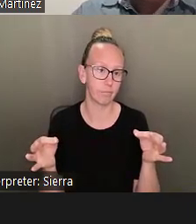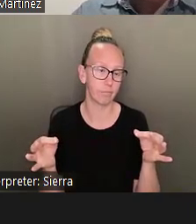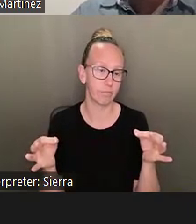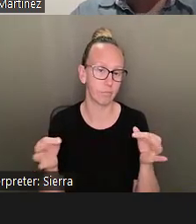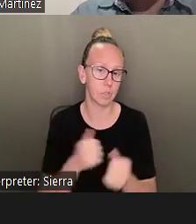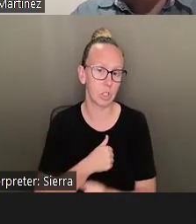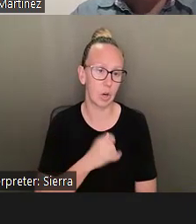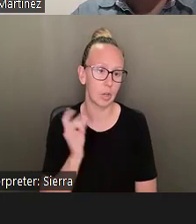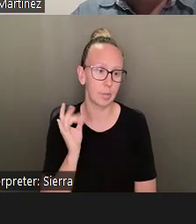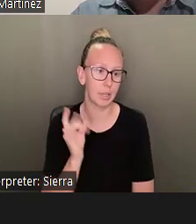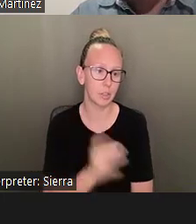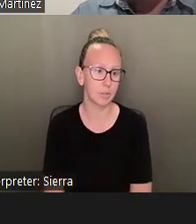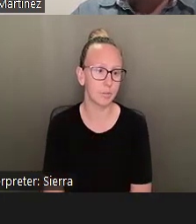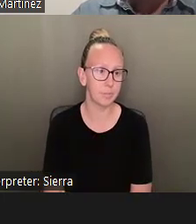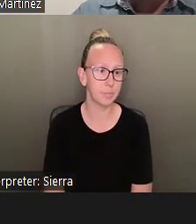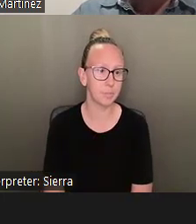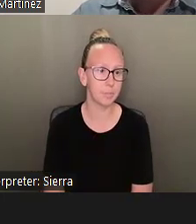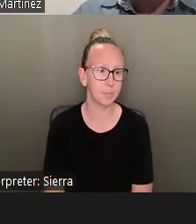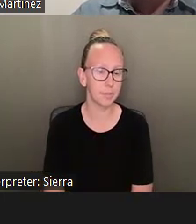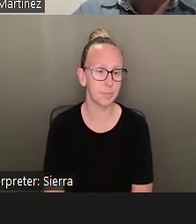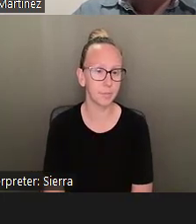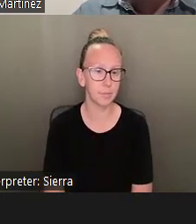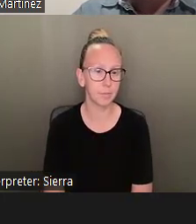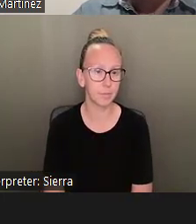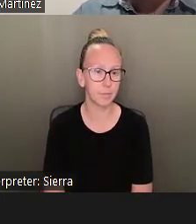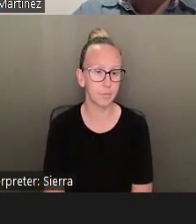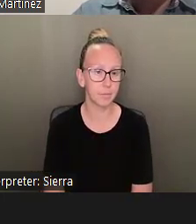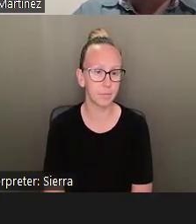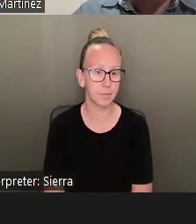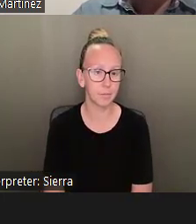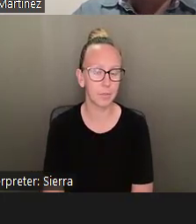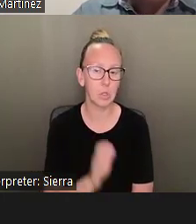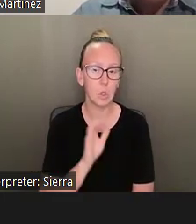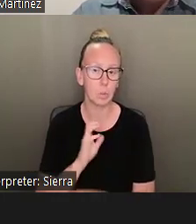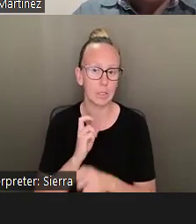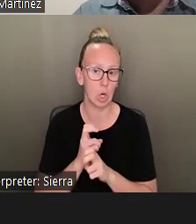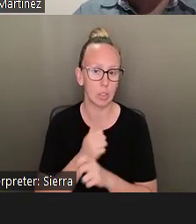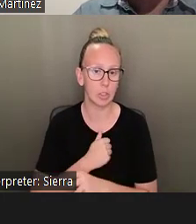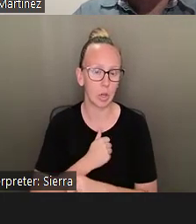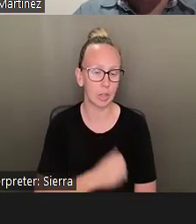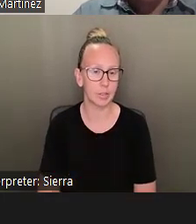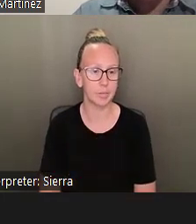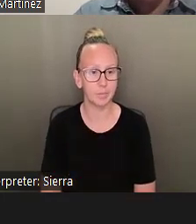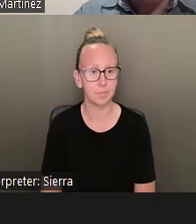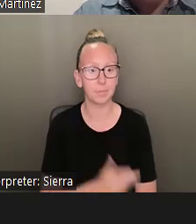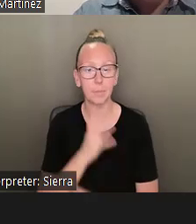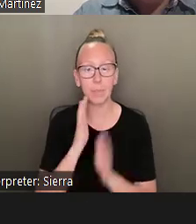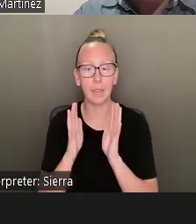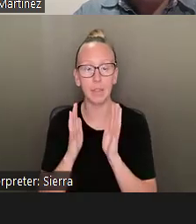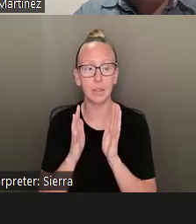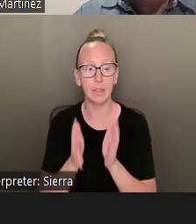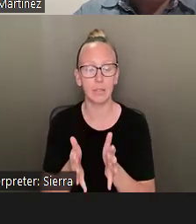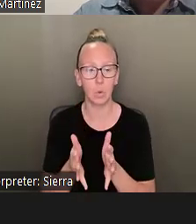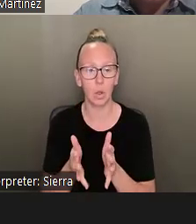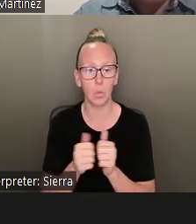sorry, oh my gosh, oh my gosh, sorry, Zoom is hard. Zoom is very challenging. I'm going to leave you all